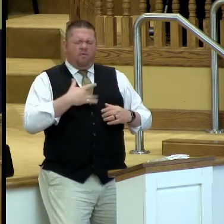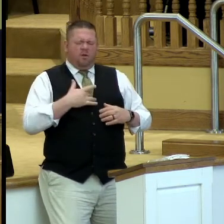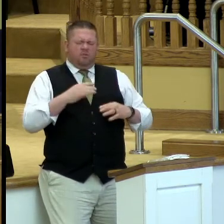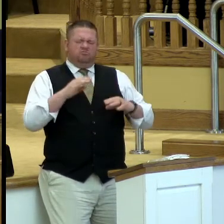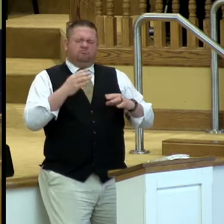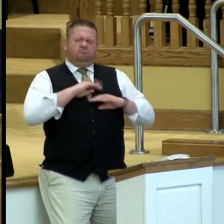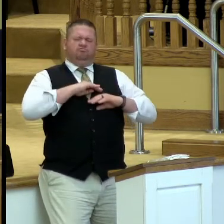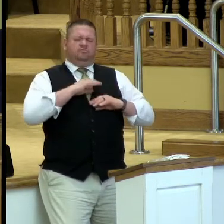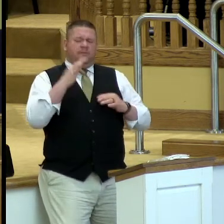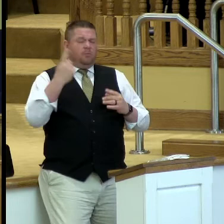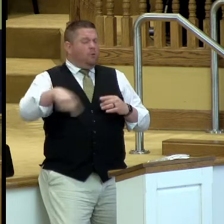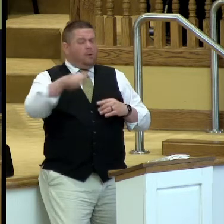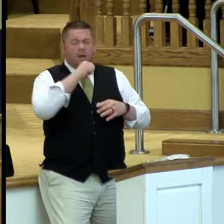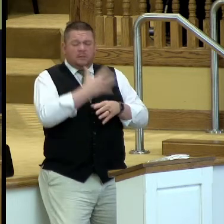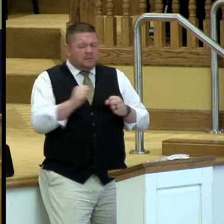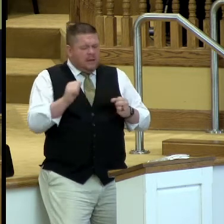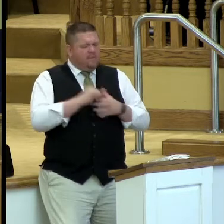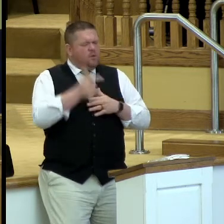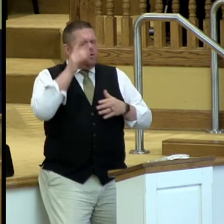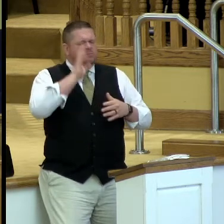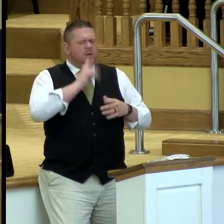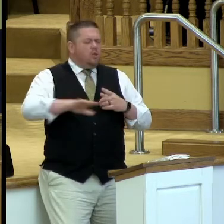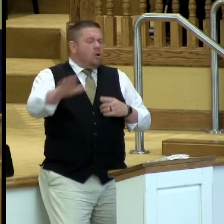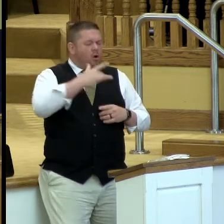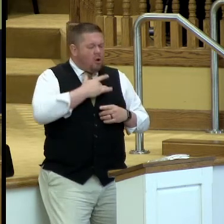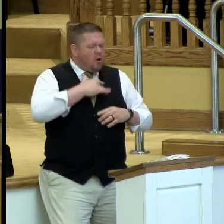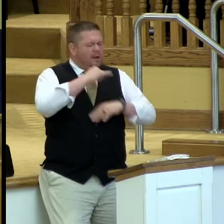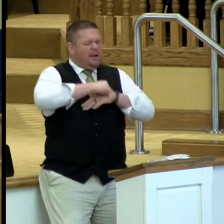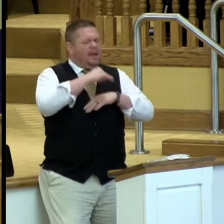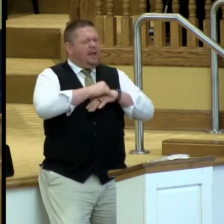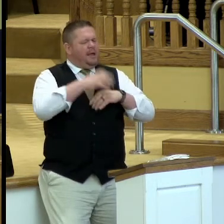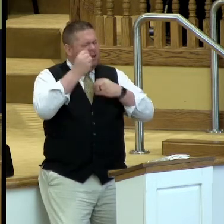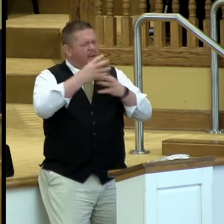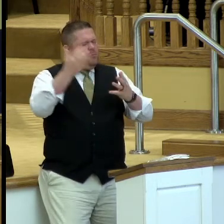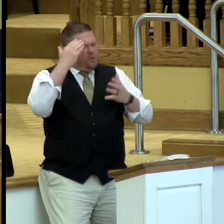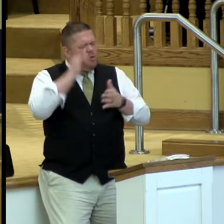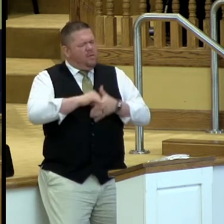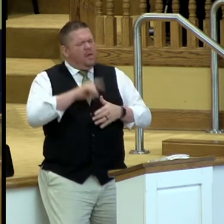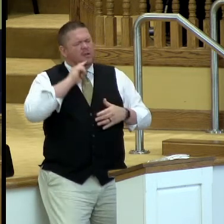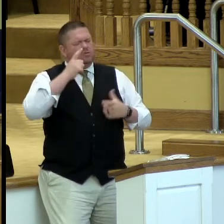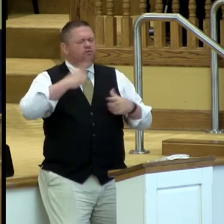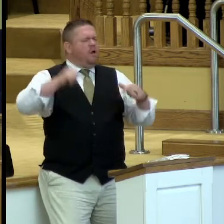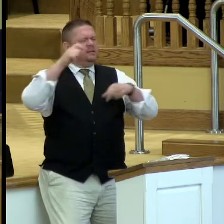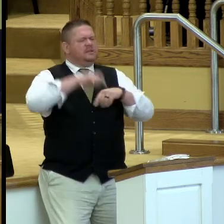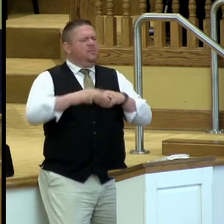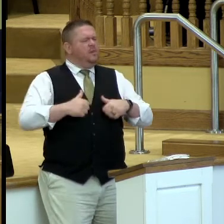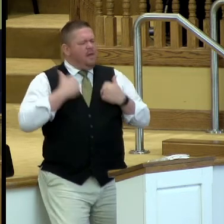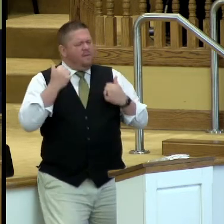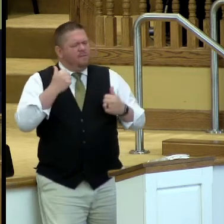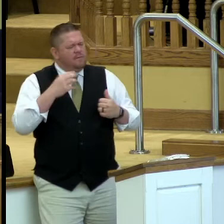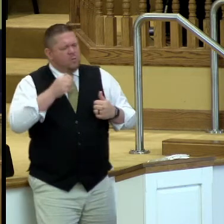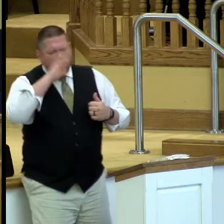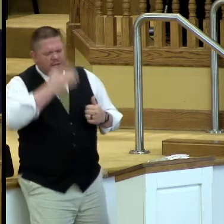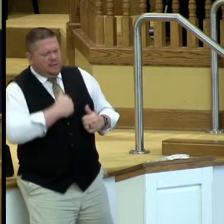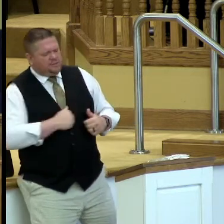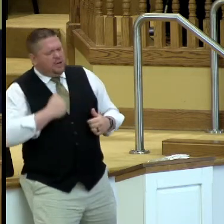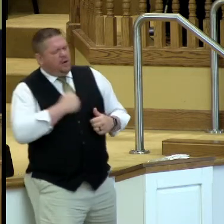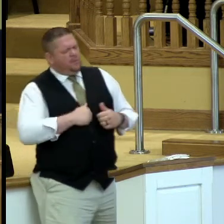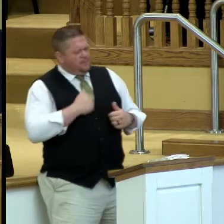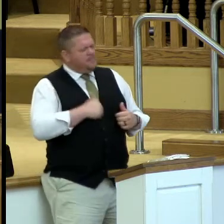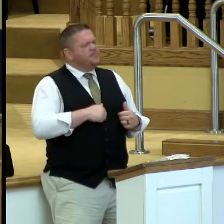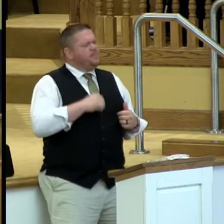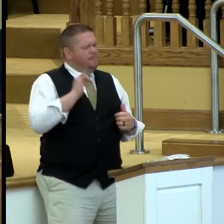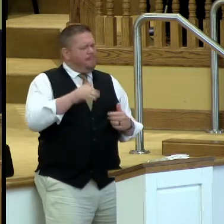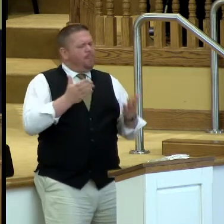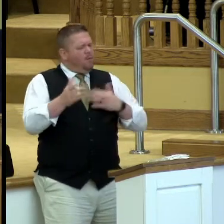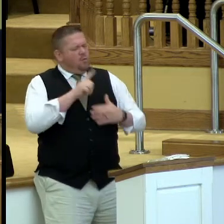And if someone's here that's not saved, Lord, that you would speak to their heart, Lord, and let them know that it's the greatest time of their life, Lord, and they'll never regret it,